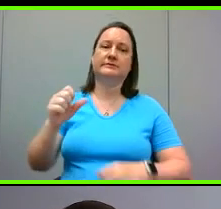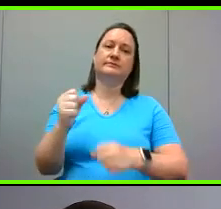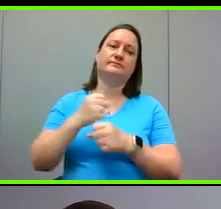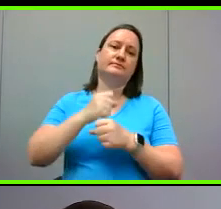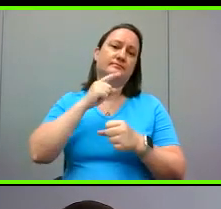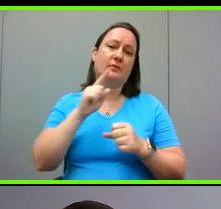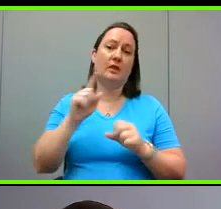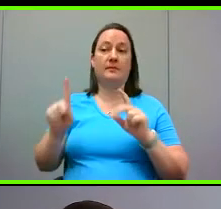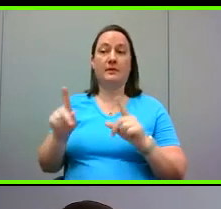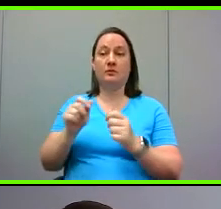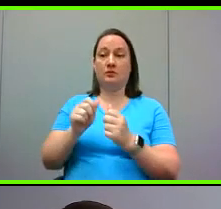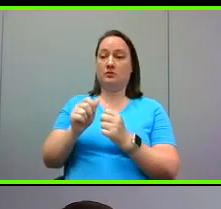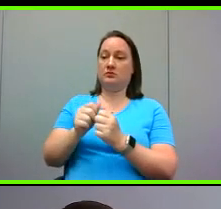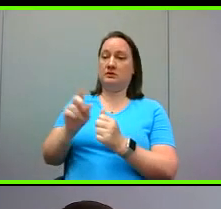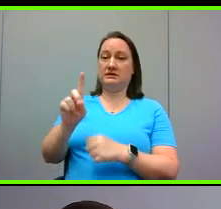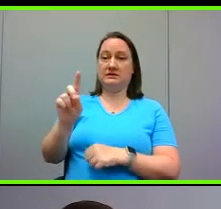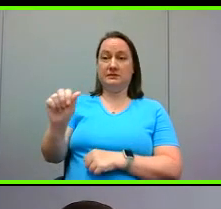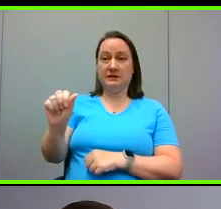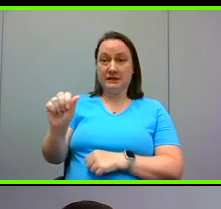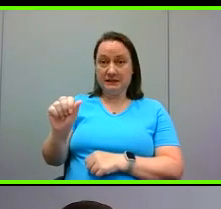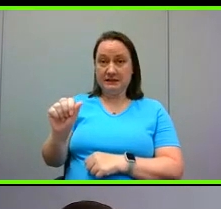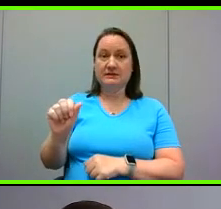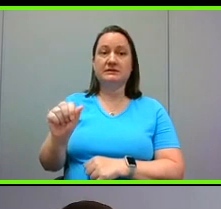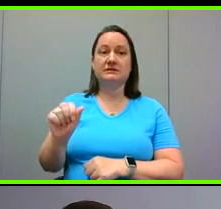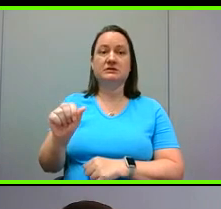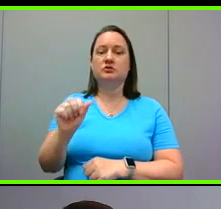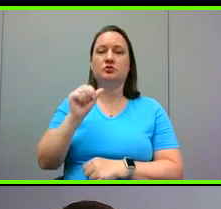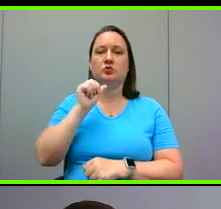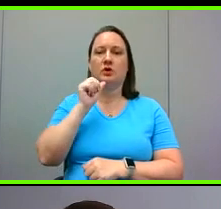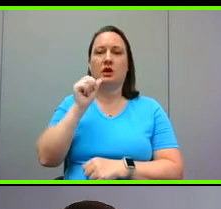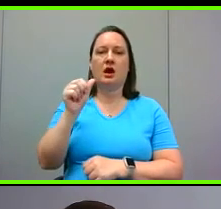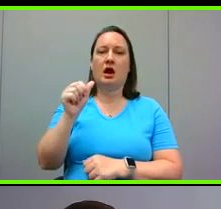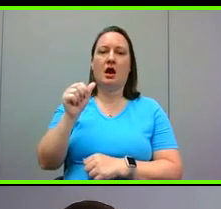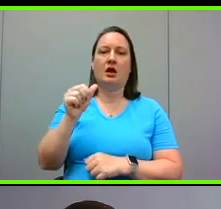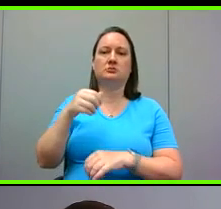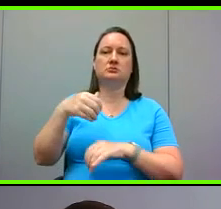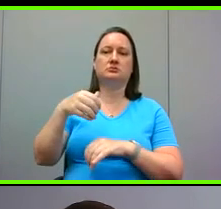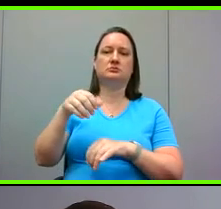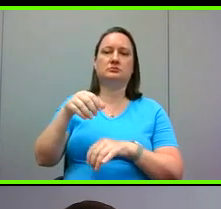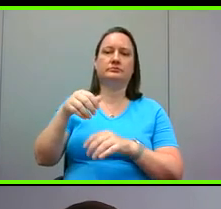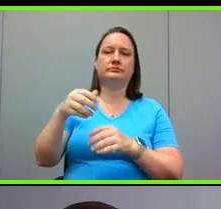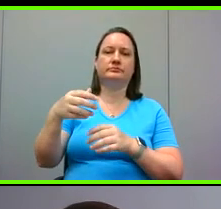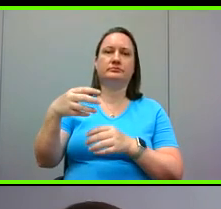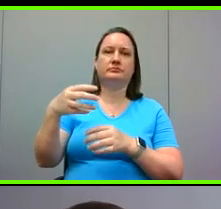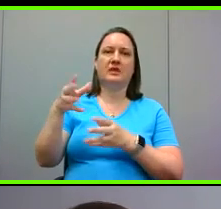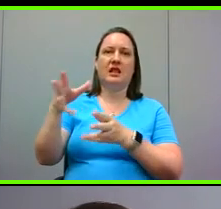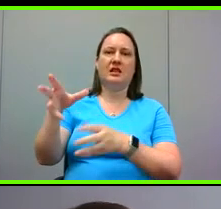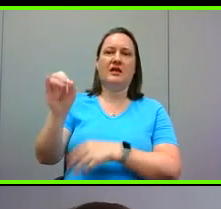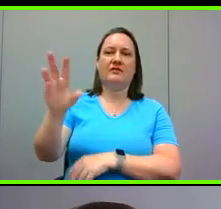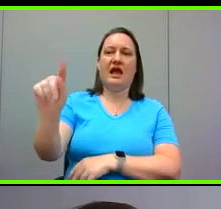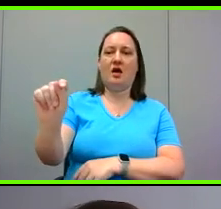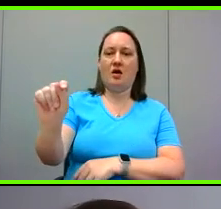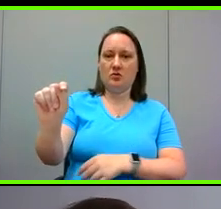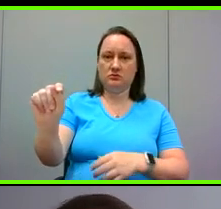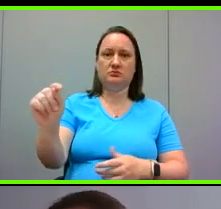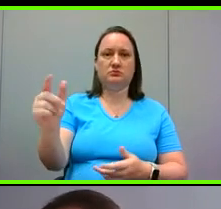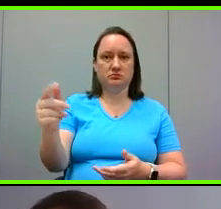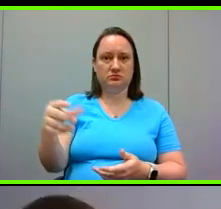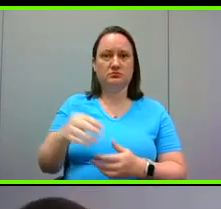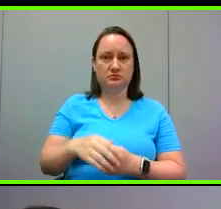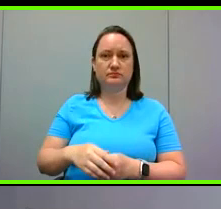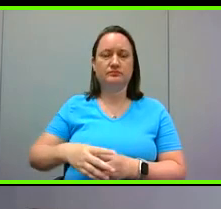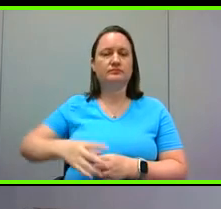with disabilities were not just left out of things like, so one of the things